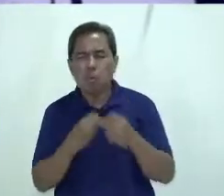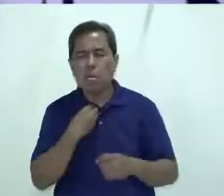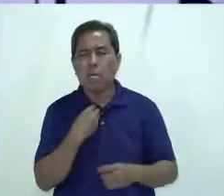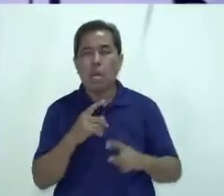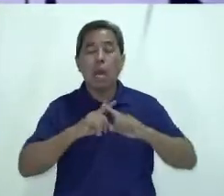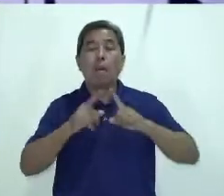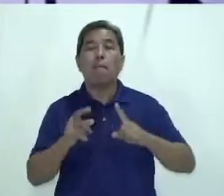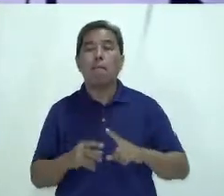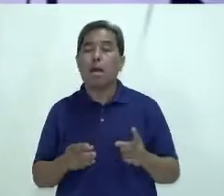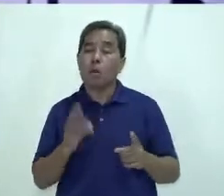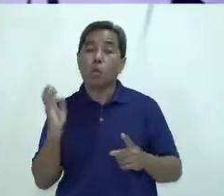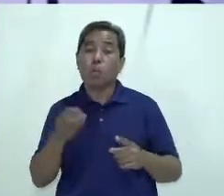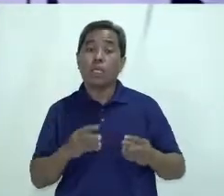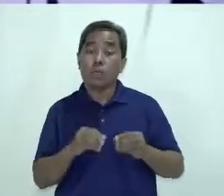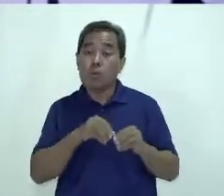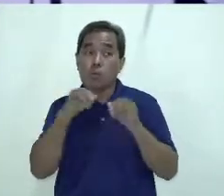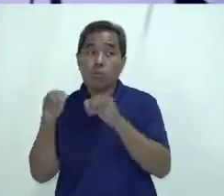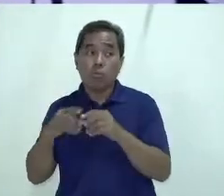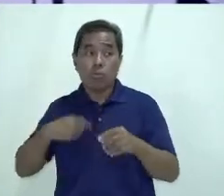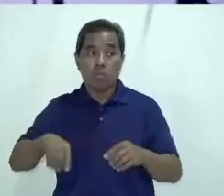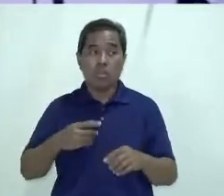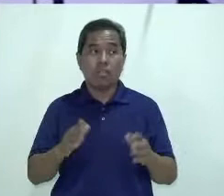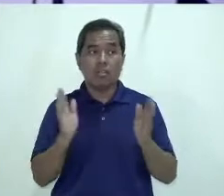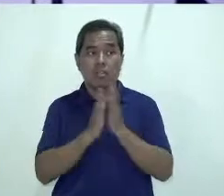our faith and trust in God. Excuse me.